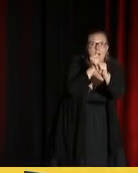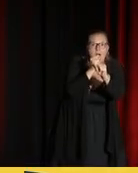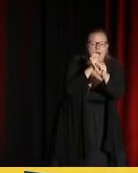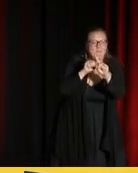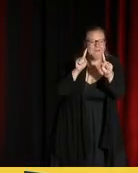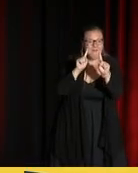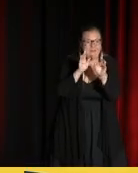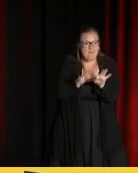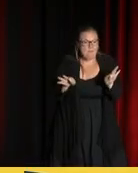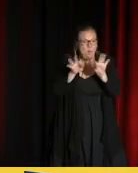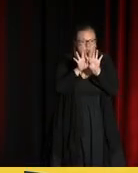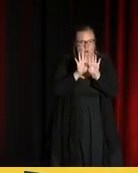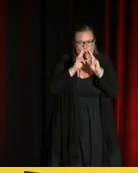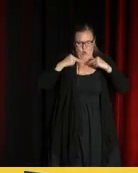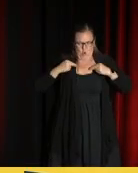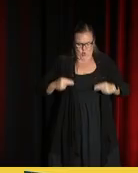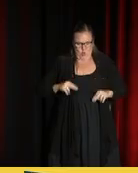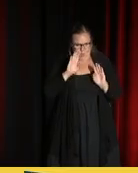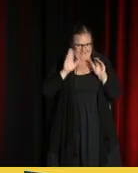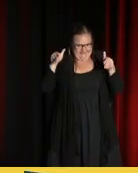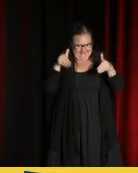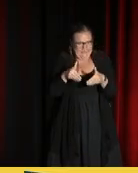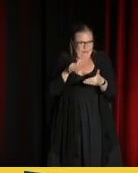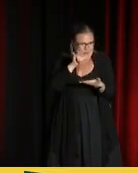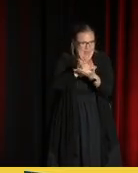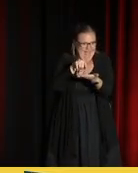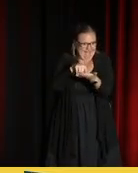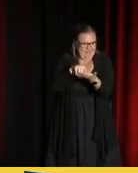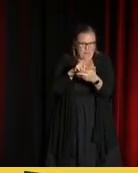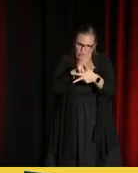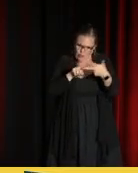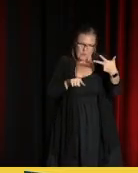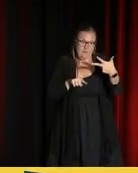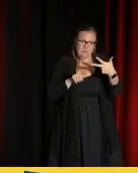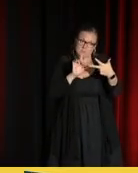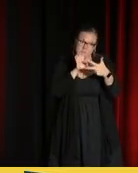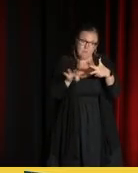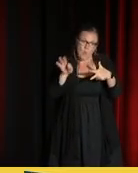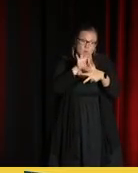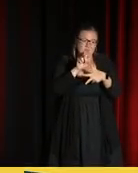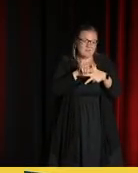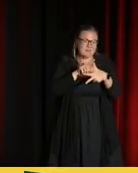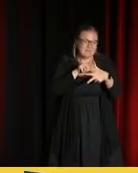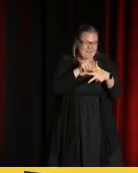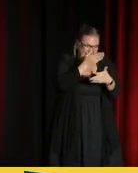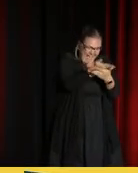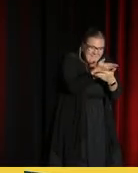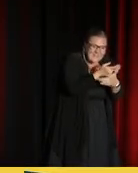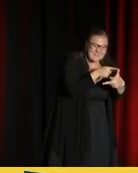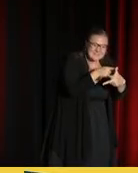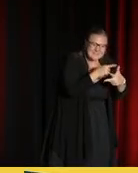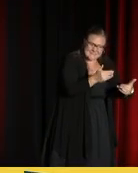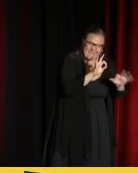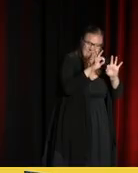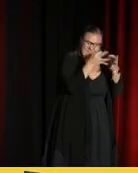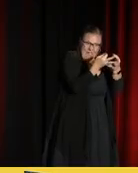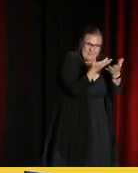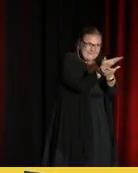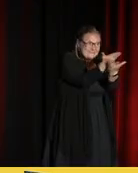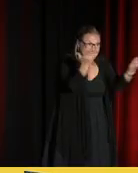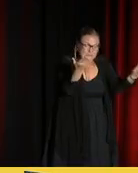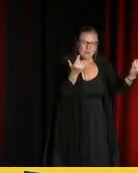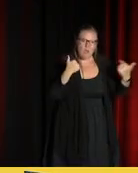human-centered. And those 3 things are important to me in that order. Evidence-based because the families in this